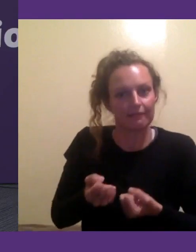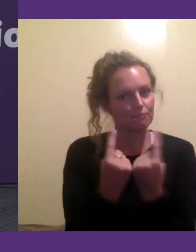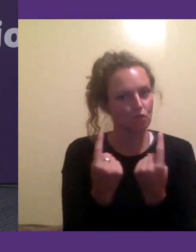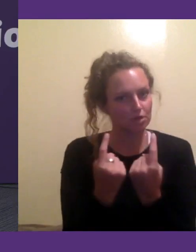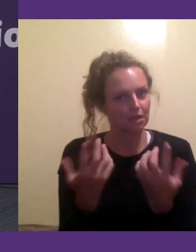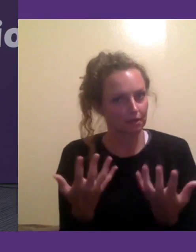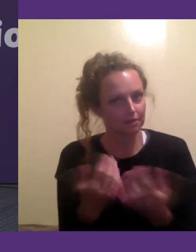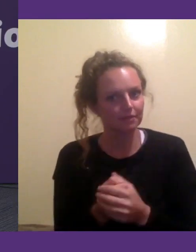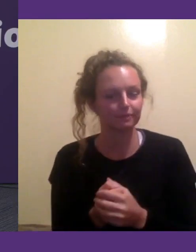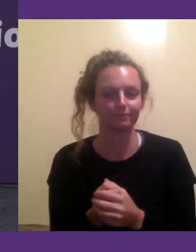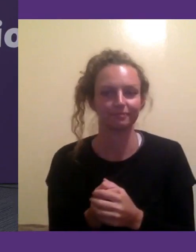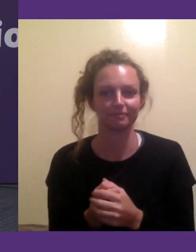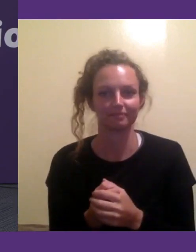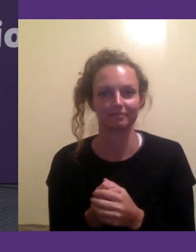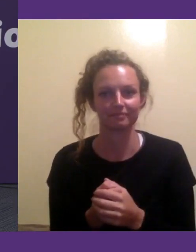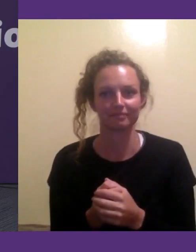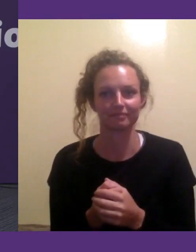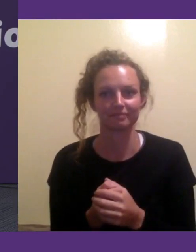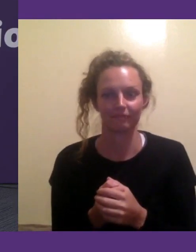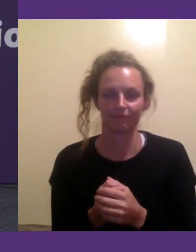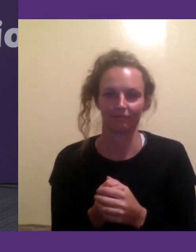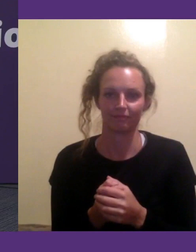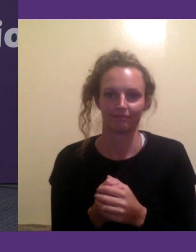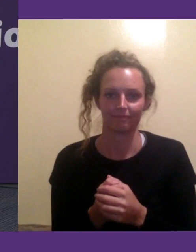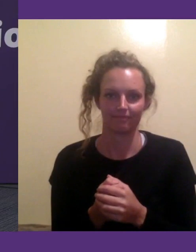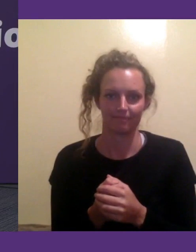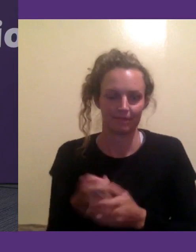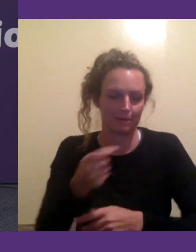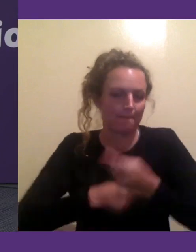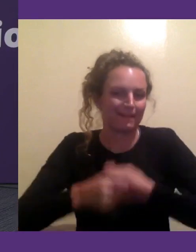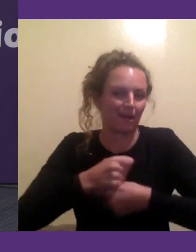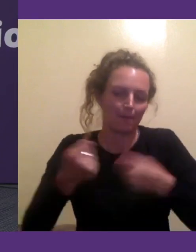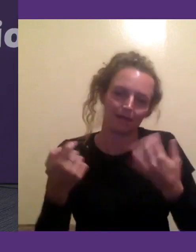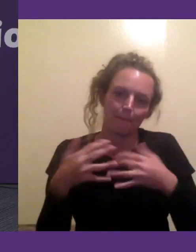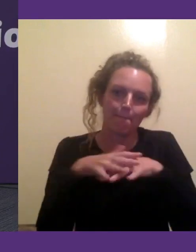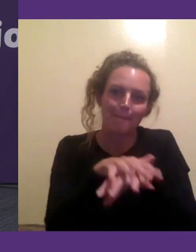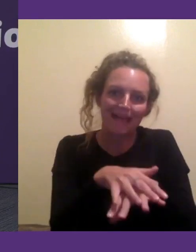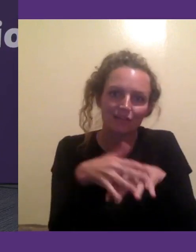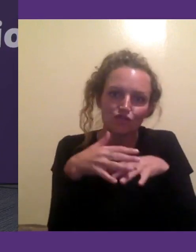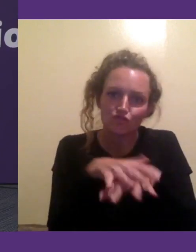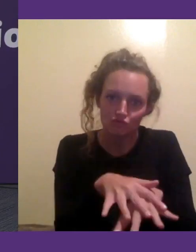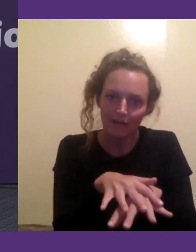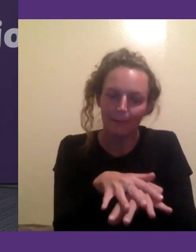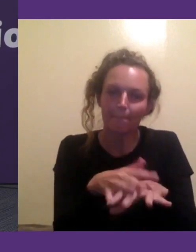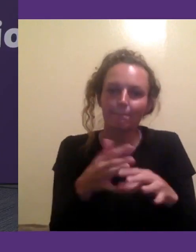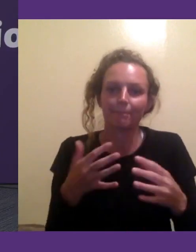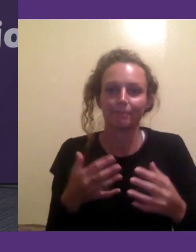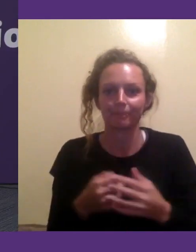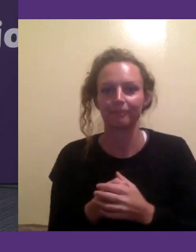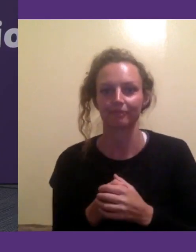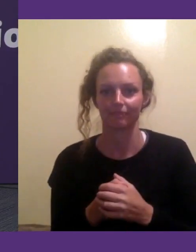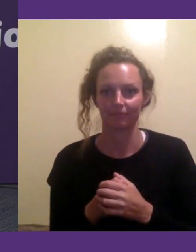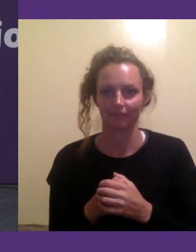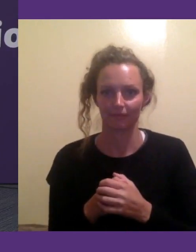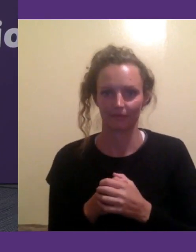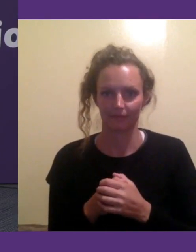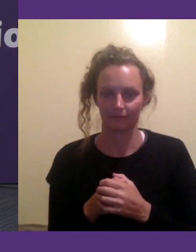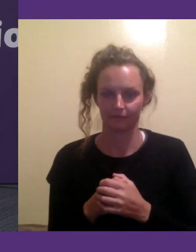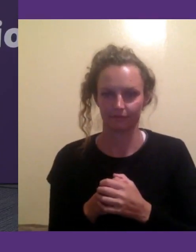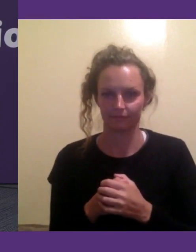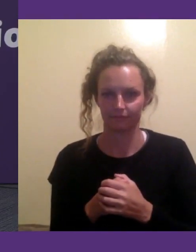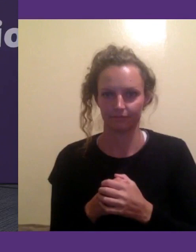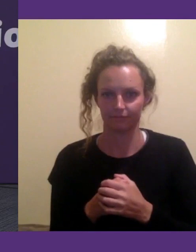it? It's like you wouldn't conceive that somebody could even use that input, but it's to do with the sensors on the